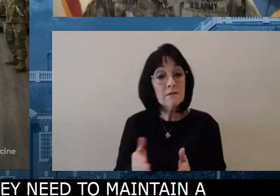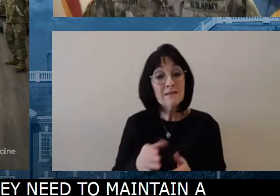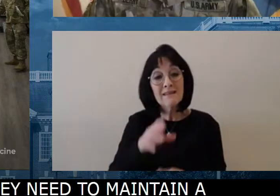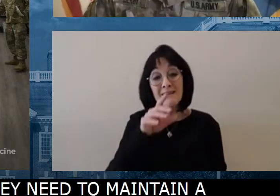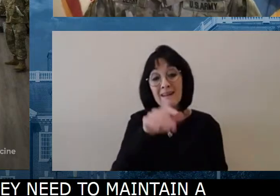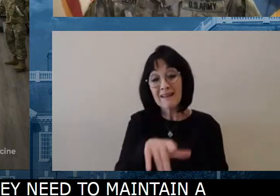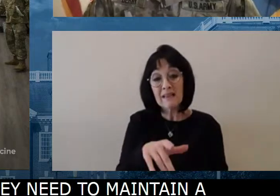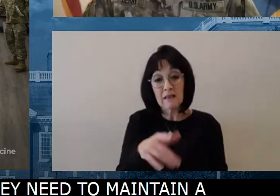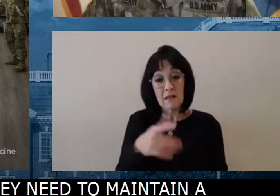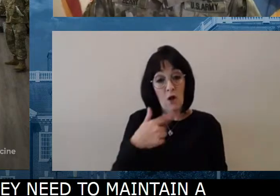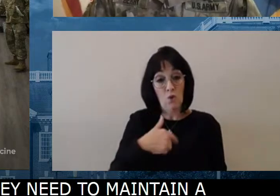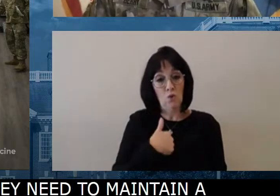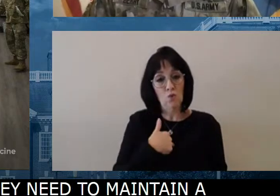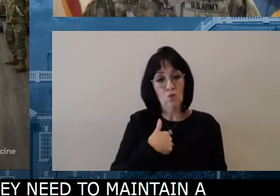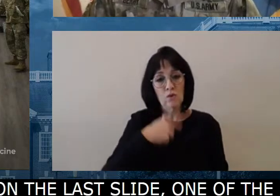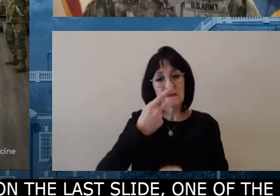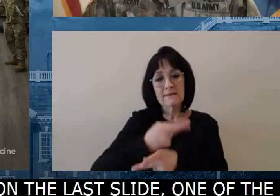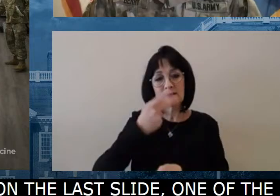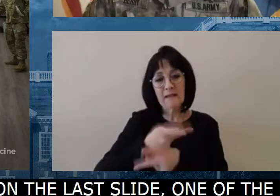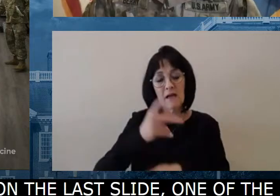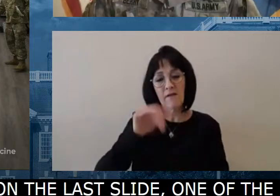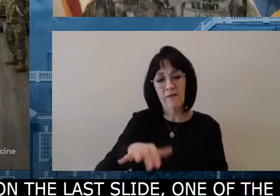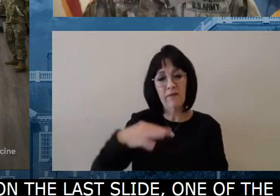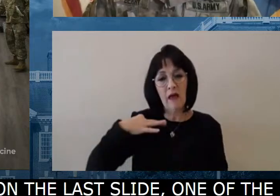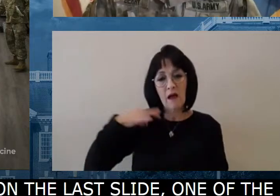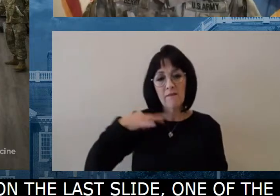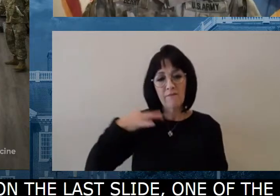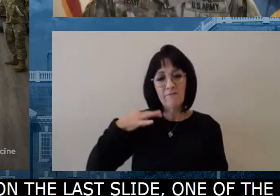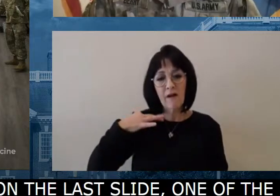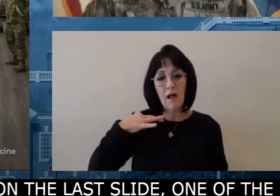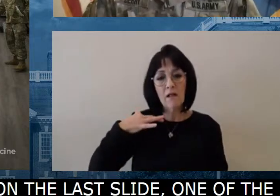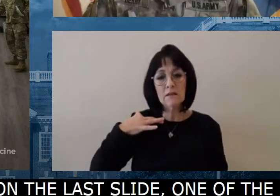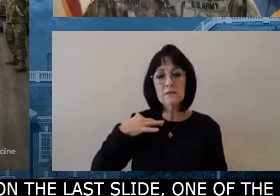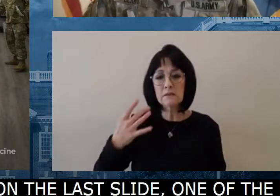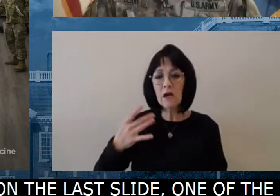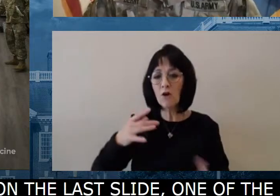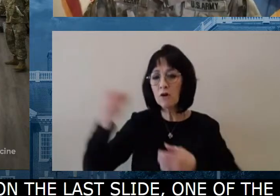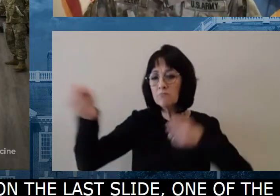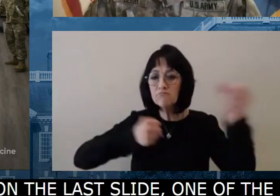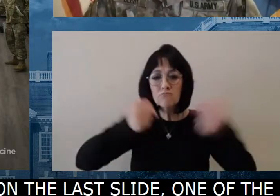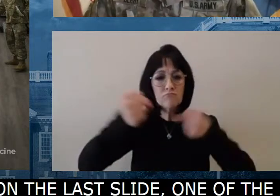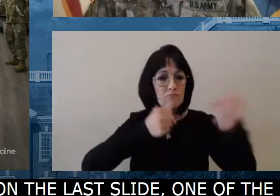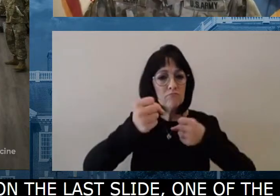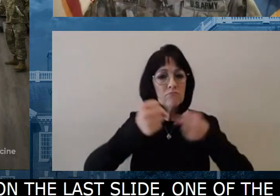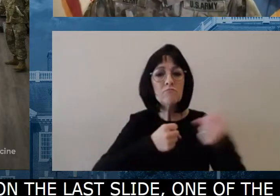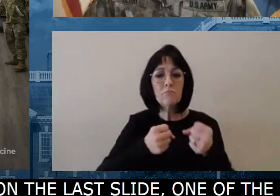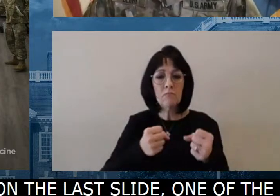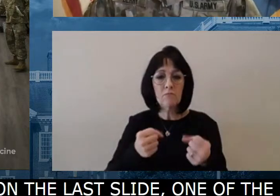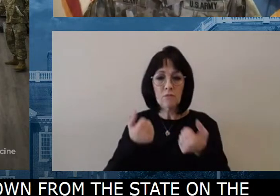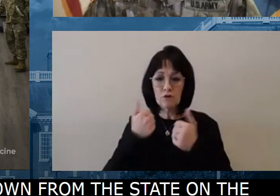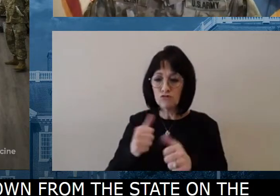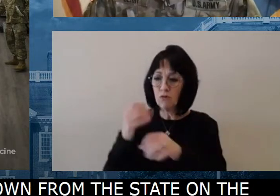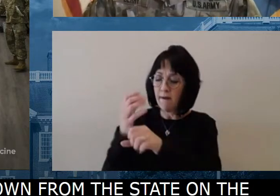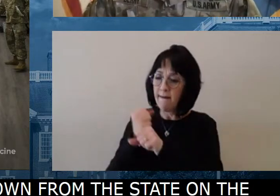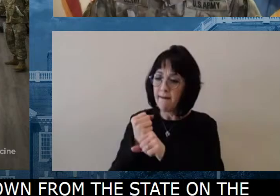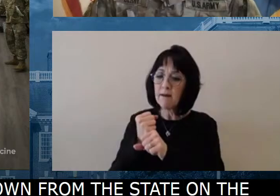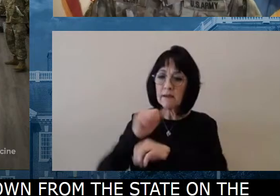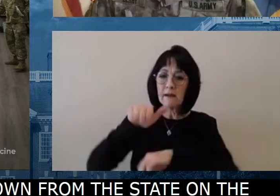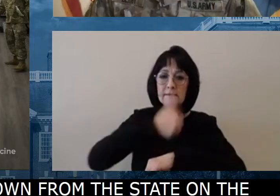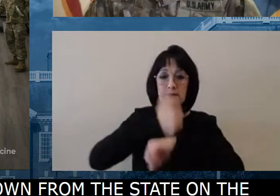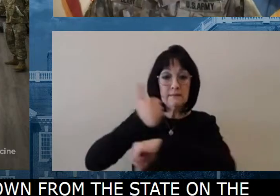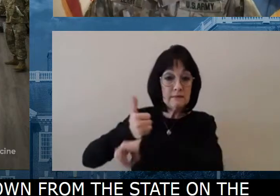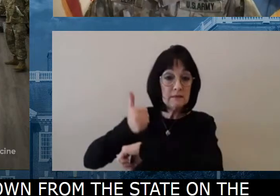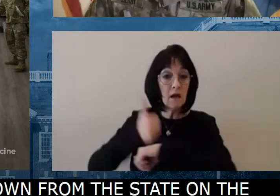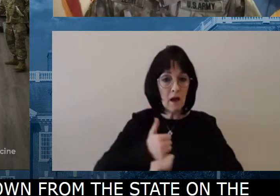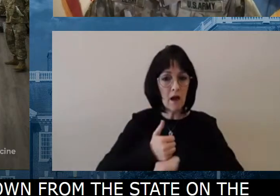state on the voluntary mapping program, which allowed us to get the contract in place, get a contractor, so that we could really keep